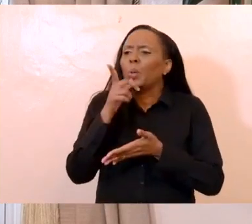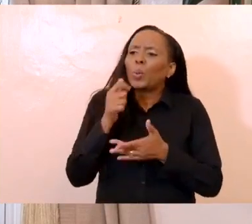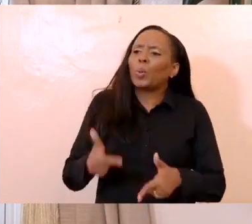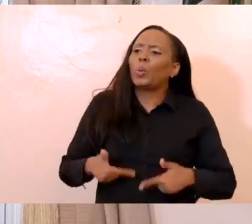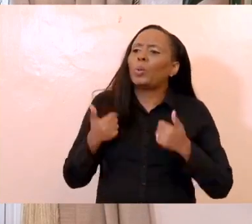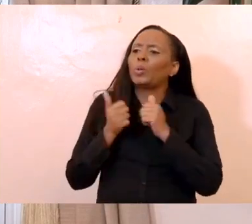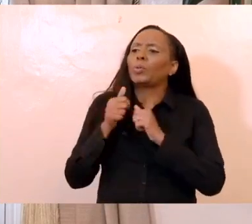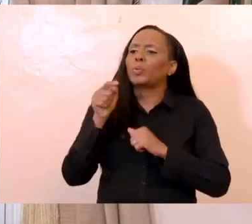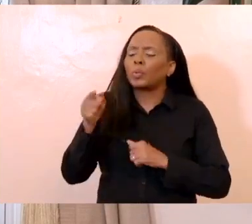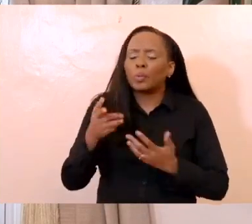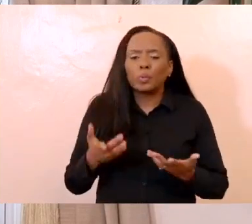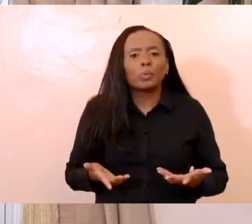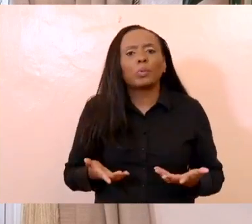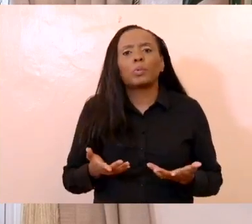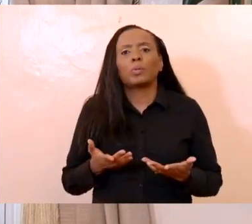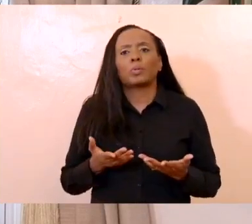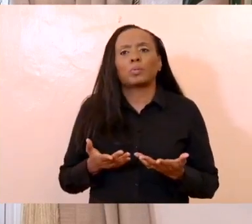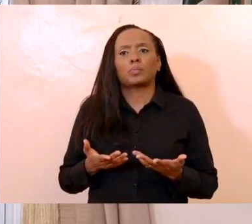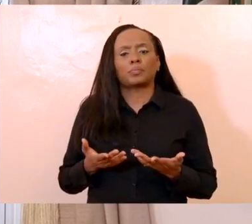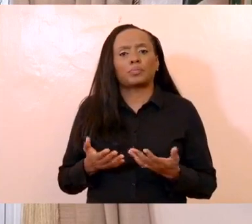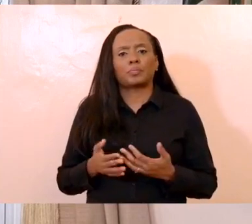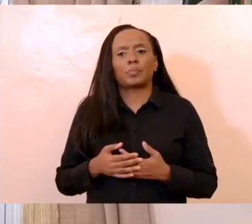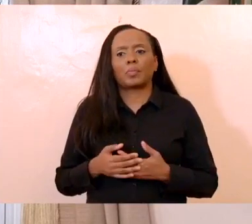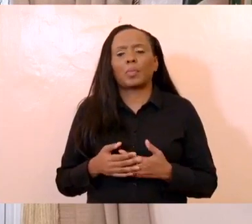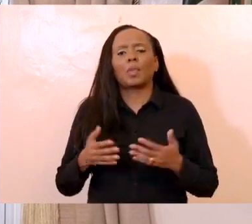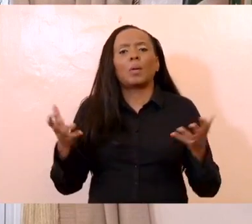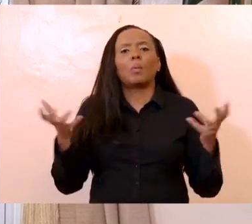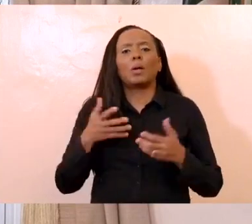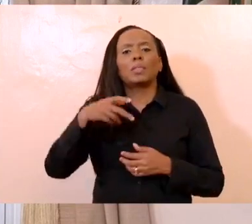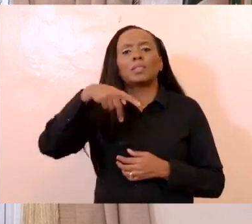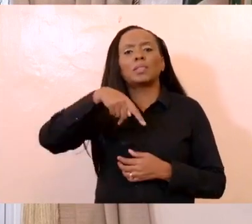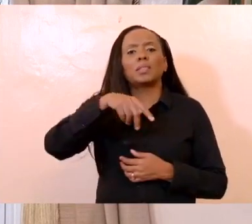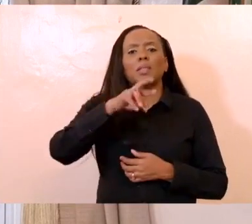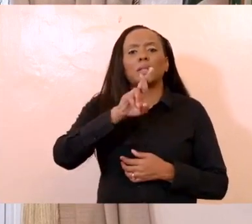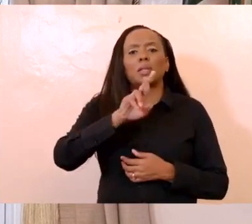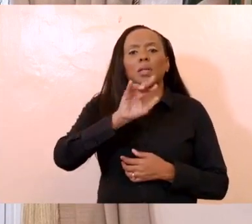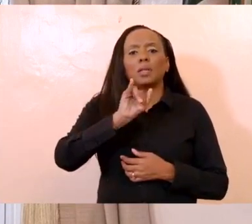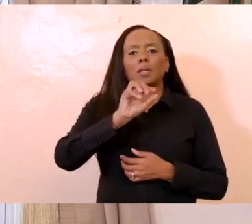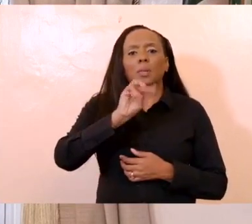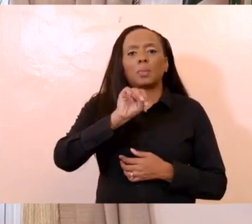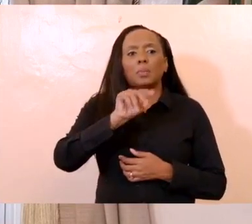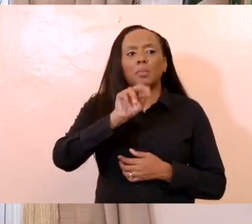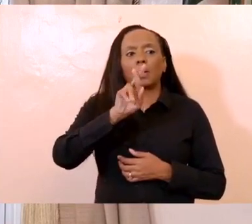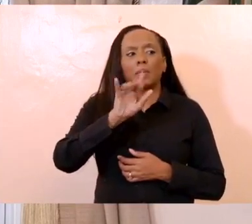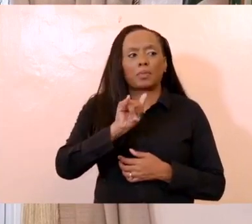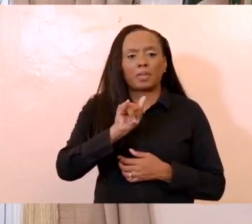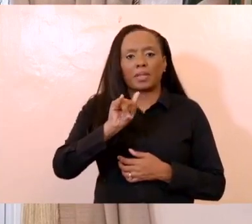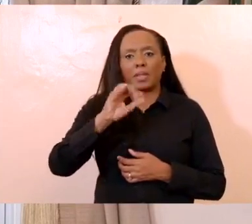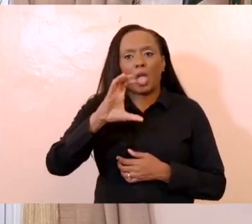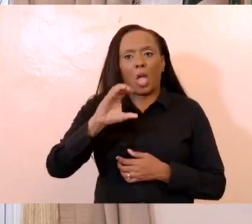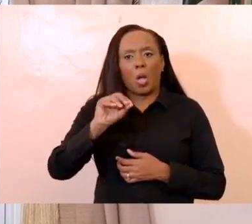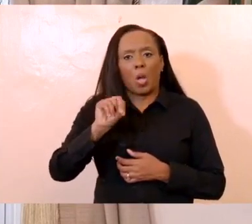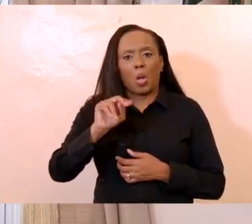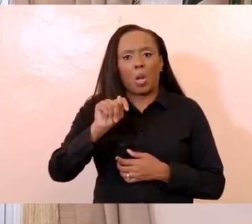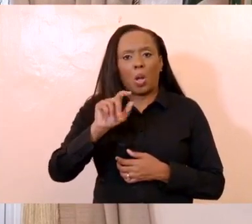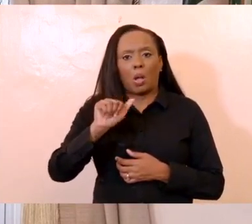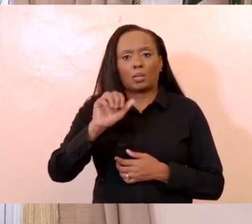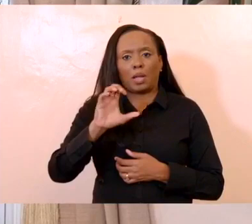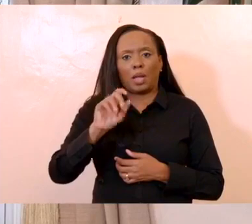primary contacts are. And what is a primary contact? A primary contact is someone who has been in